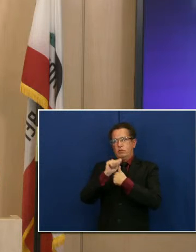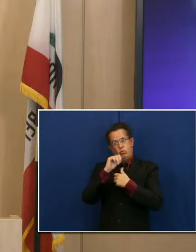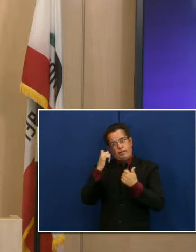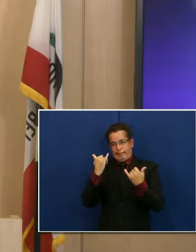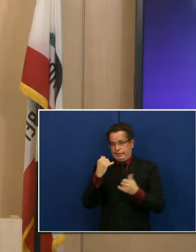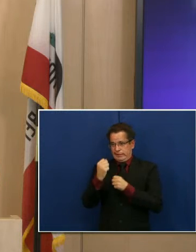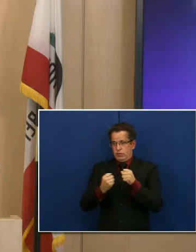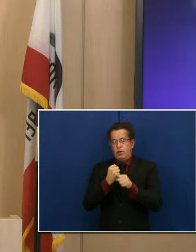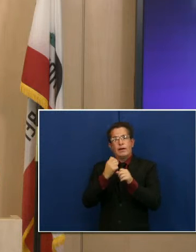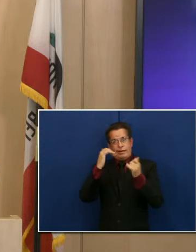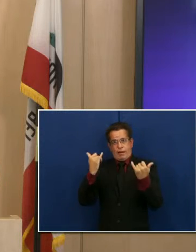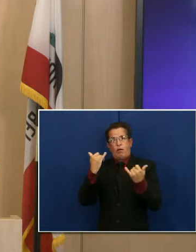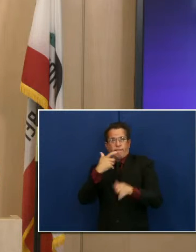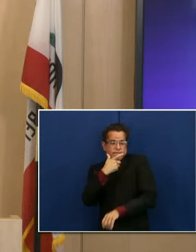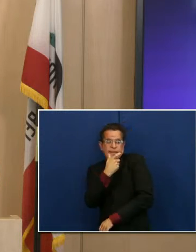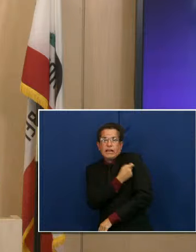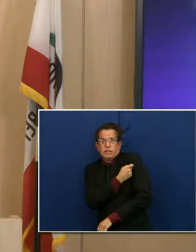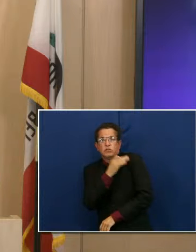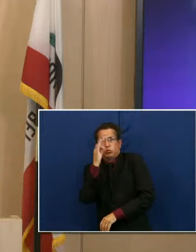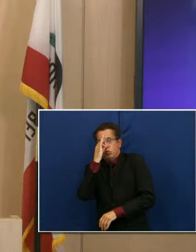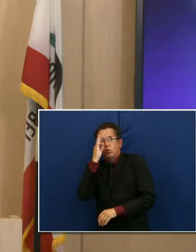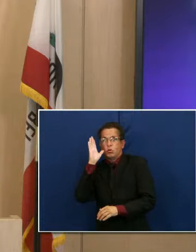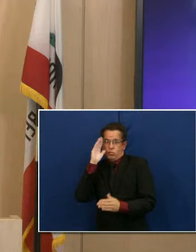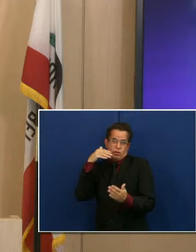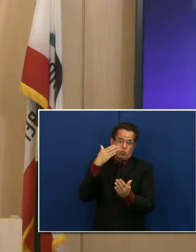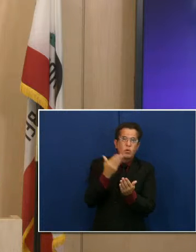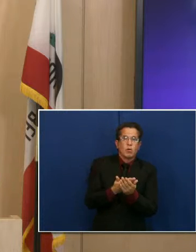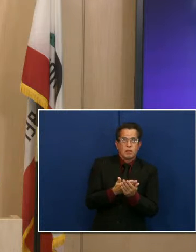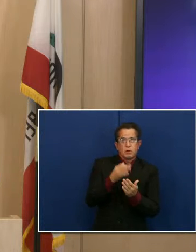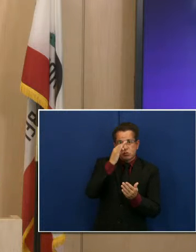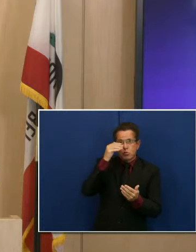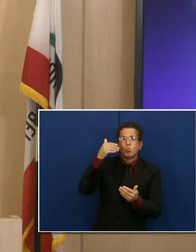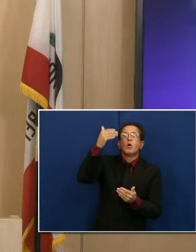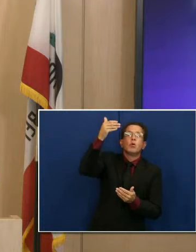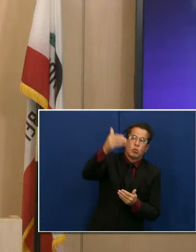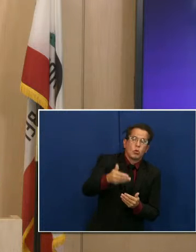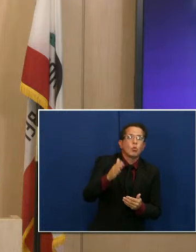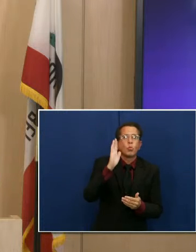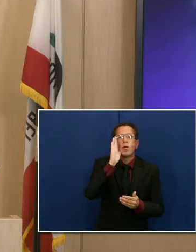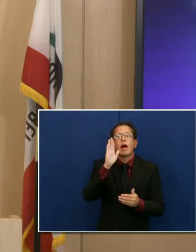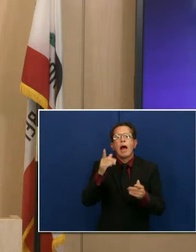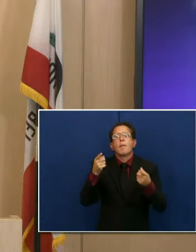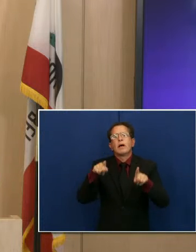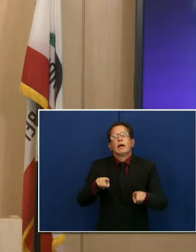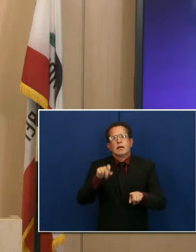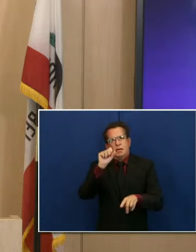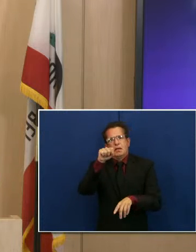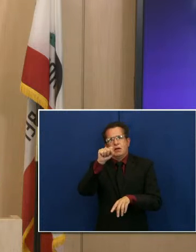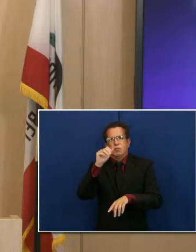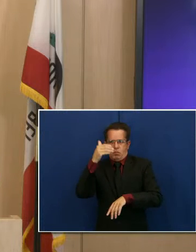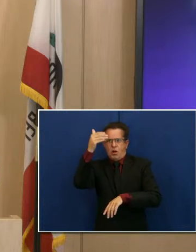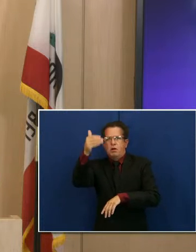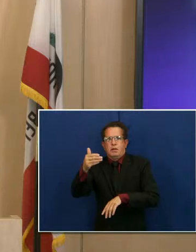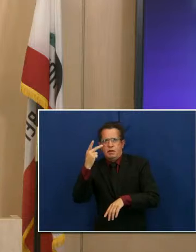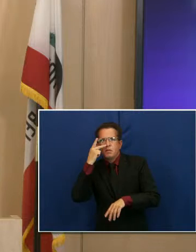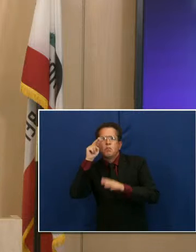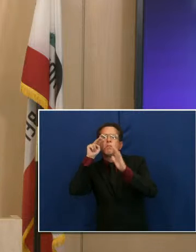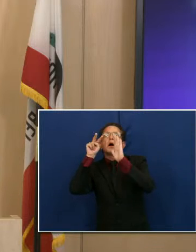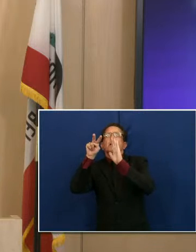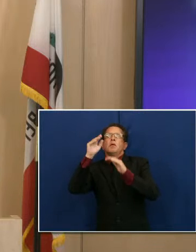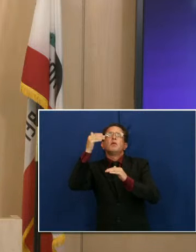vaccines are arriving, and we can see the end in sight of this pandemic and realize